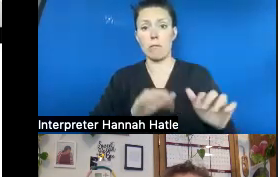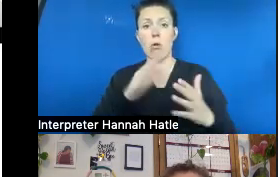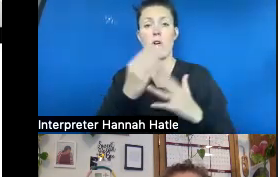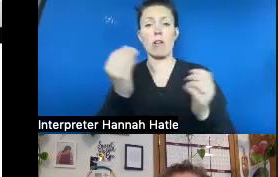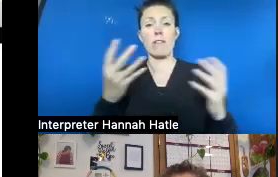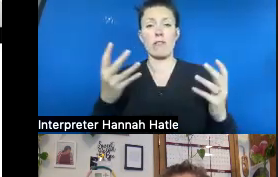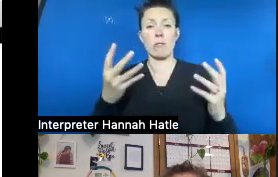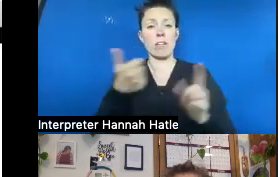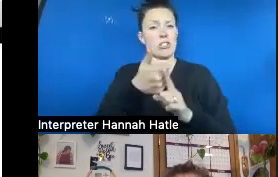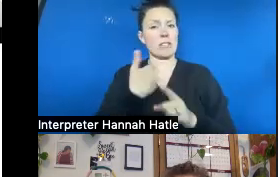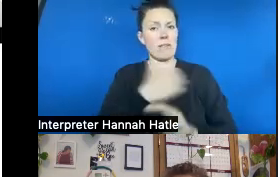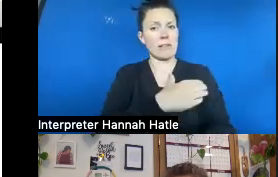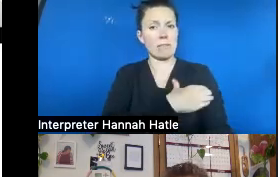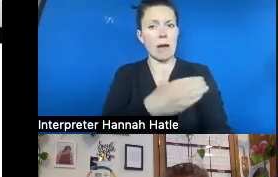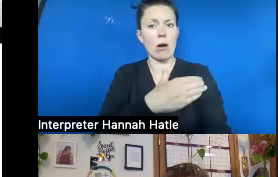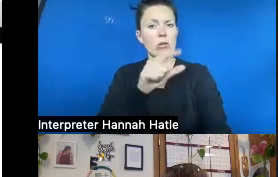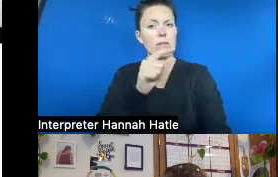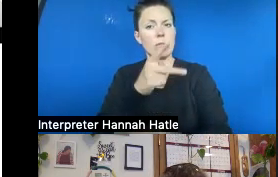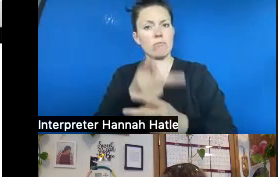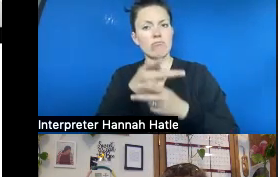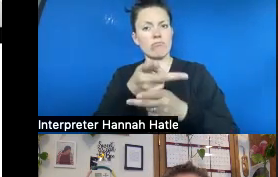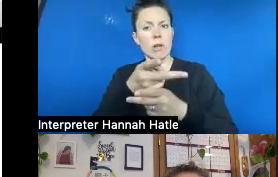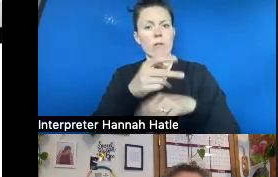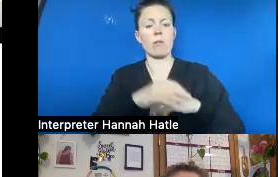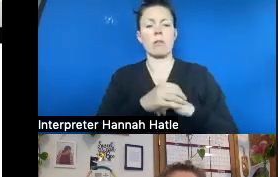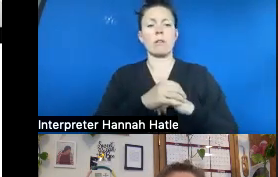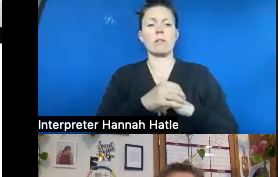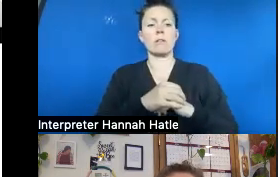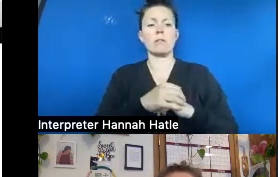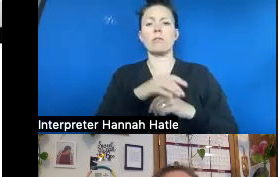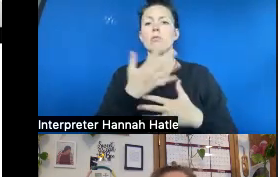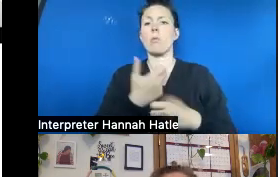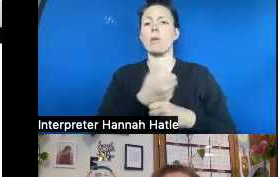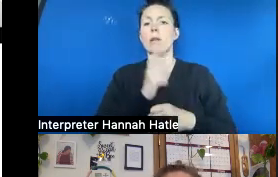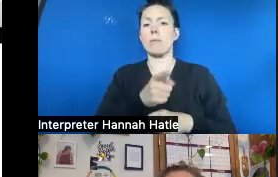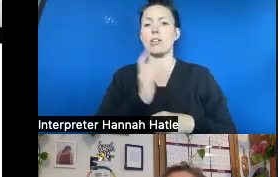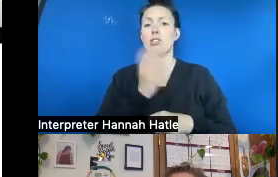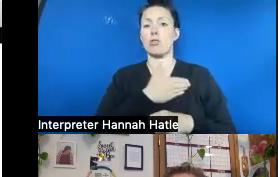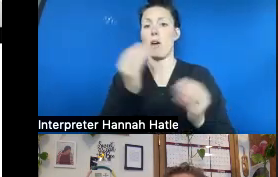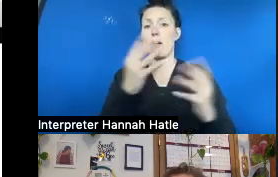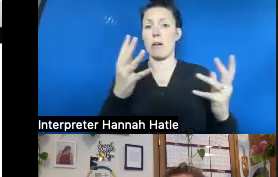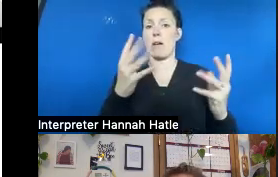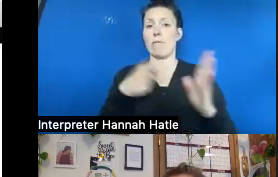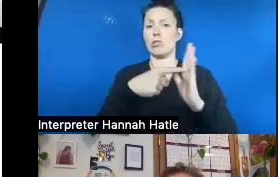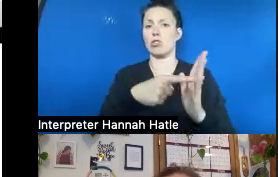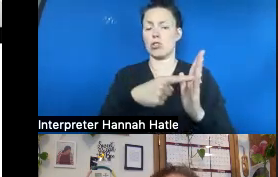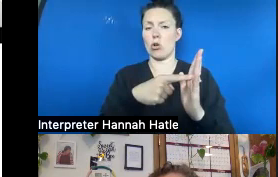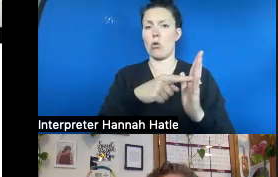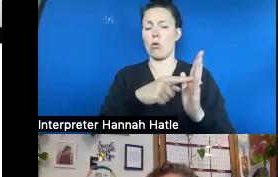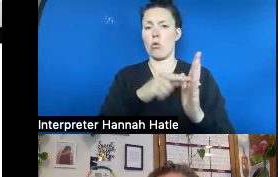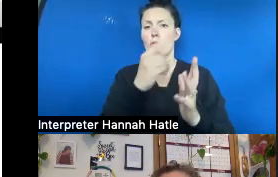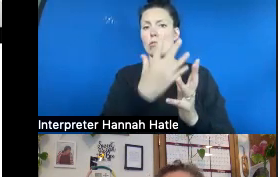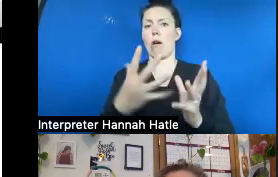has power, right? And so we want to make sure that our information reflects that inclusivity, that